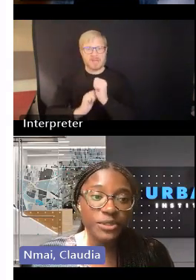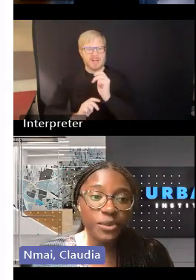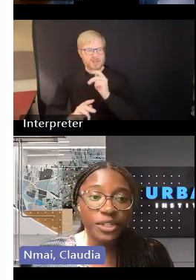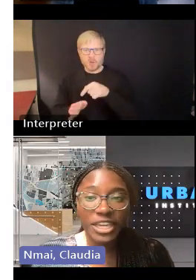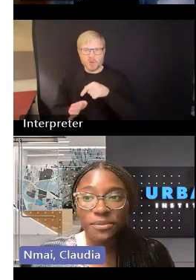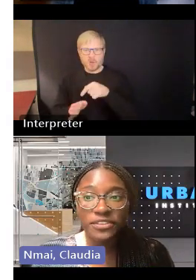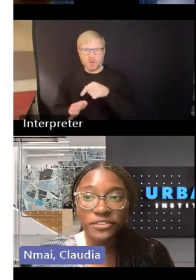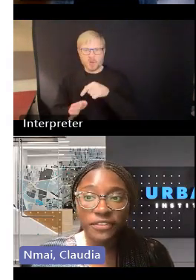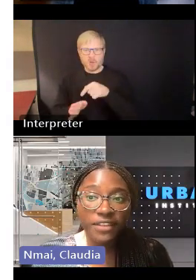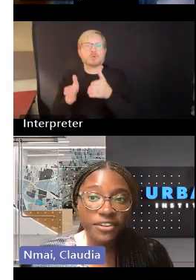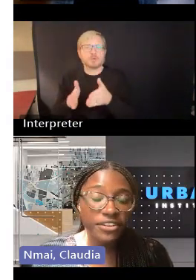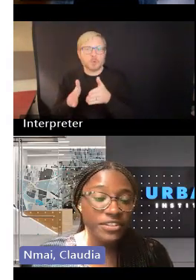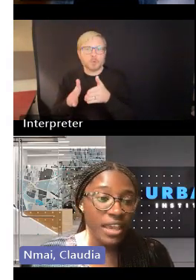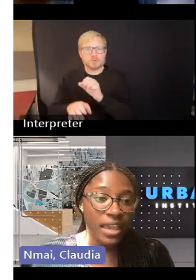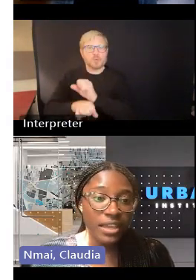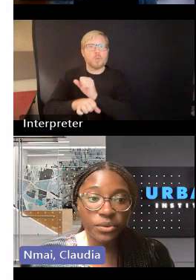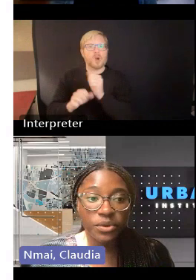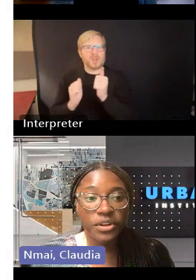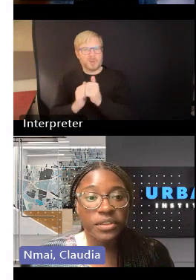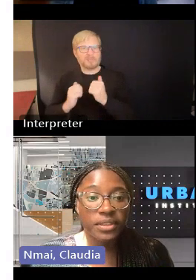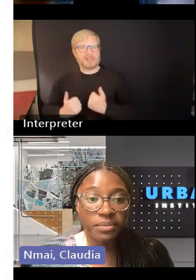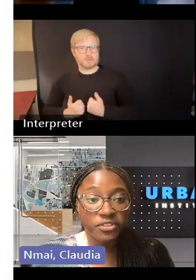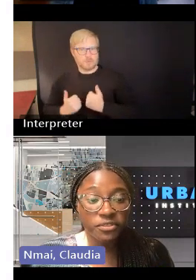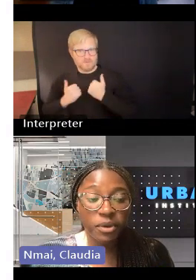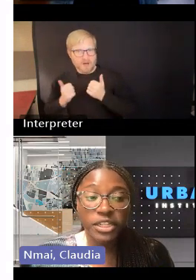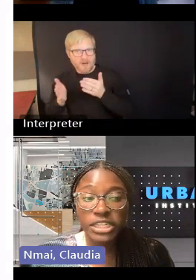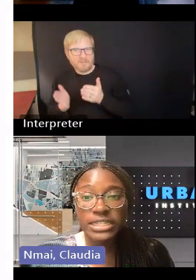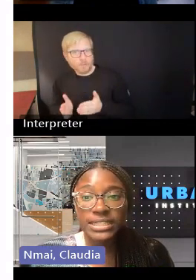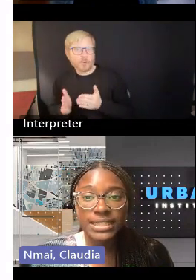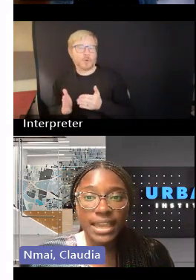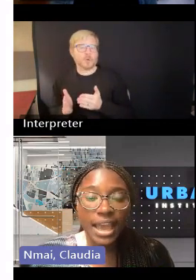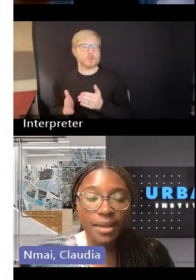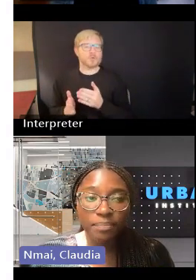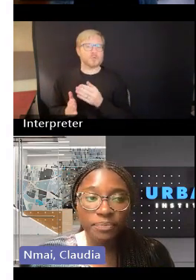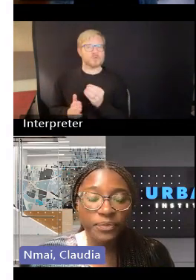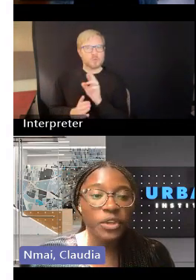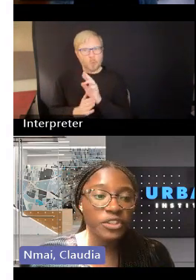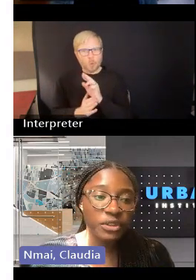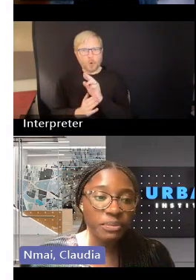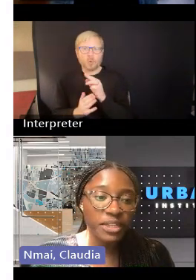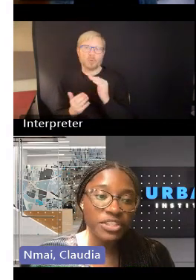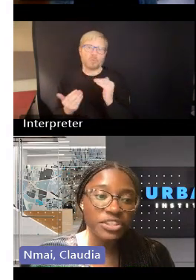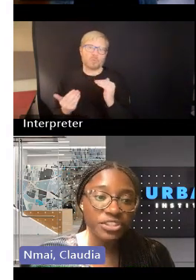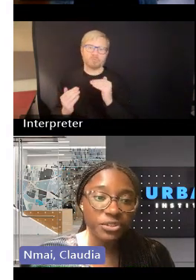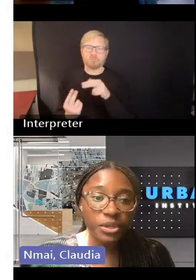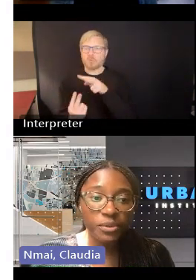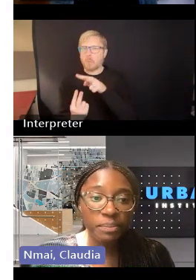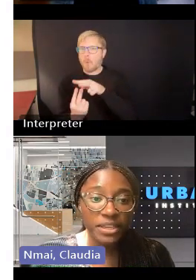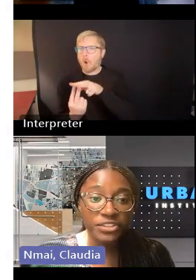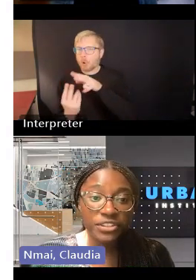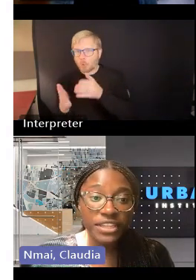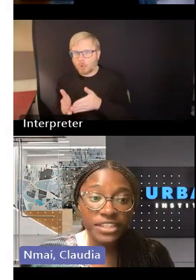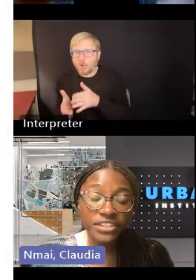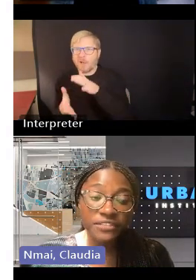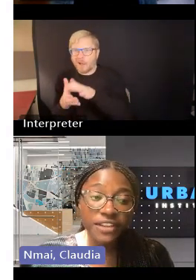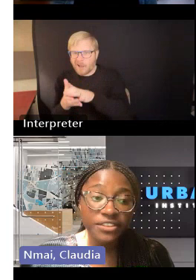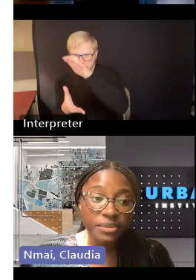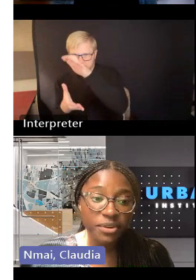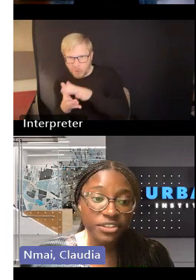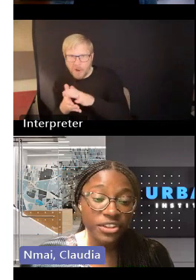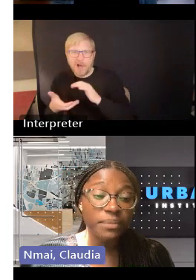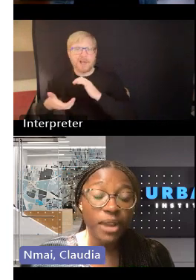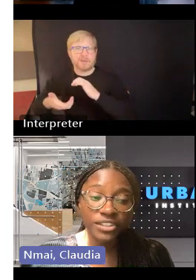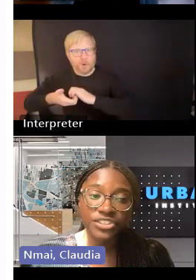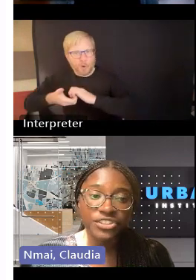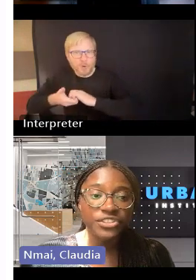range of experience working with survivors and or the abusive partners. We also administered a short web-based survey to